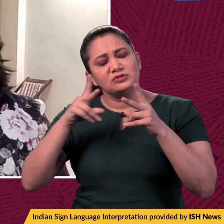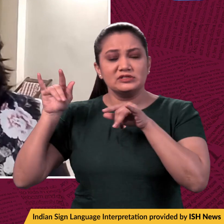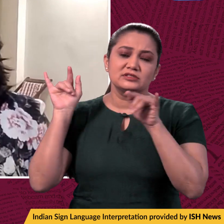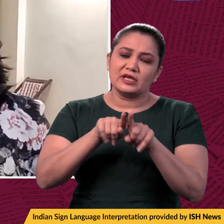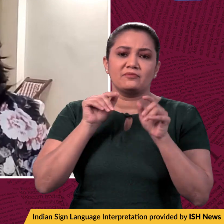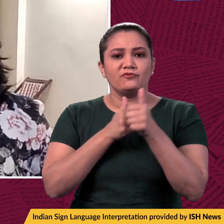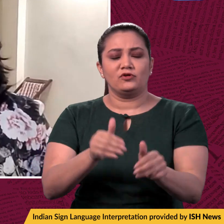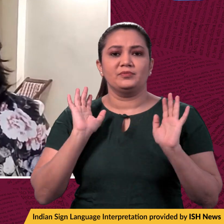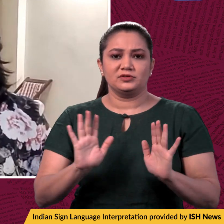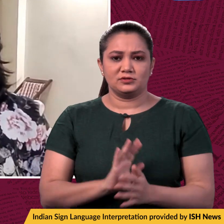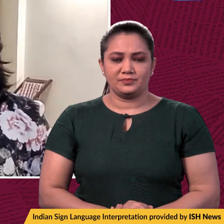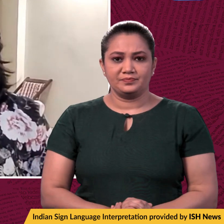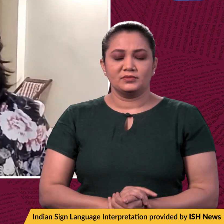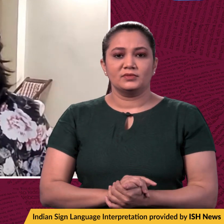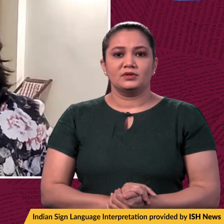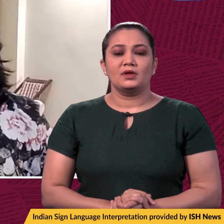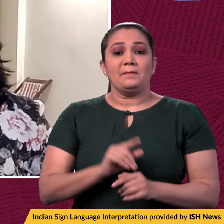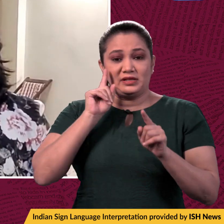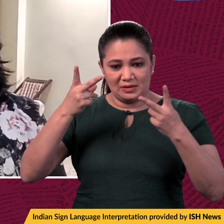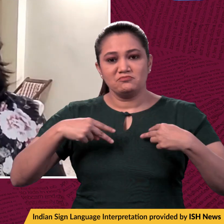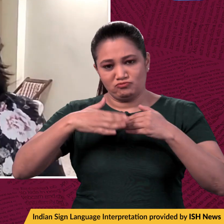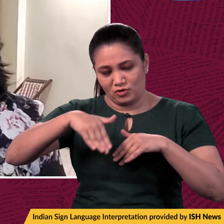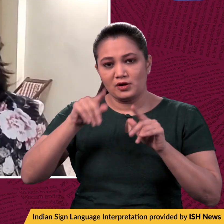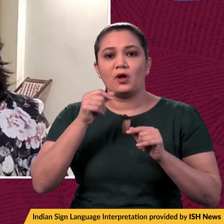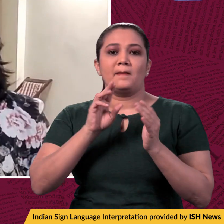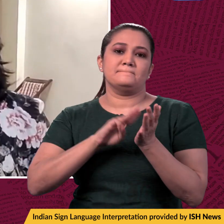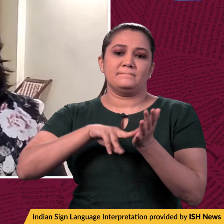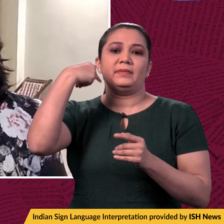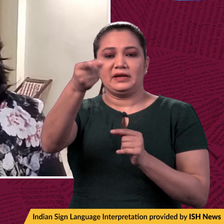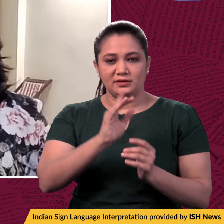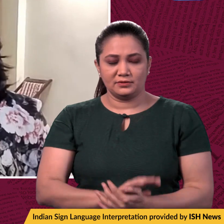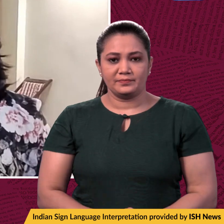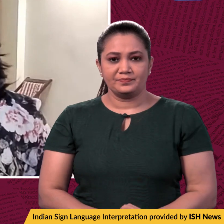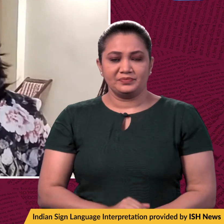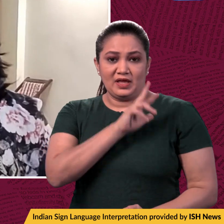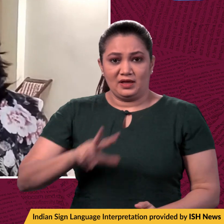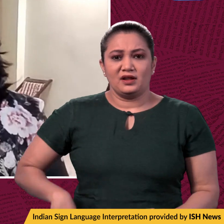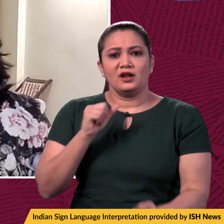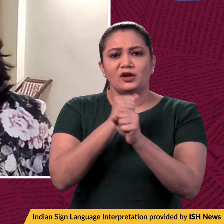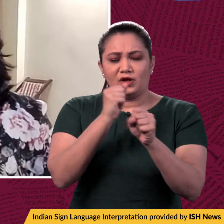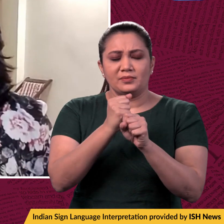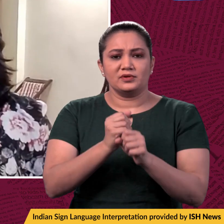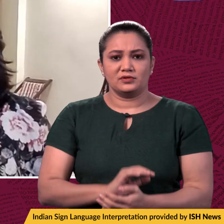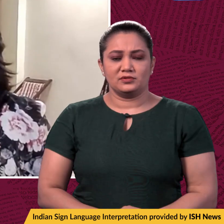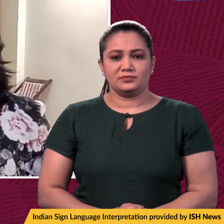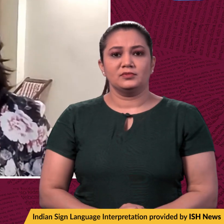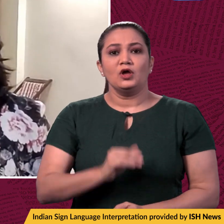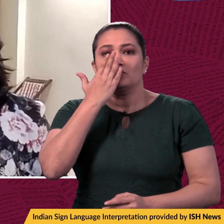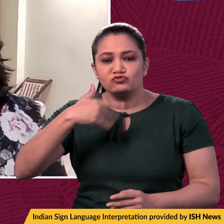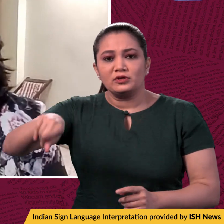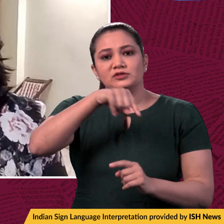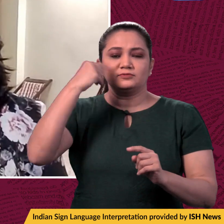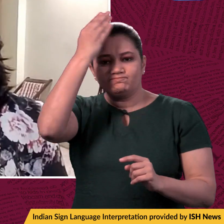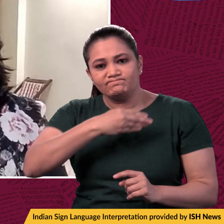colleges. The hearing is set to continue on Monday. In the meantime, Karnataka government has